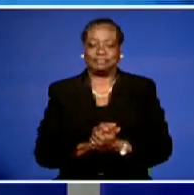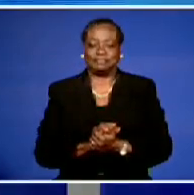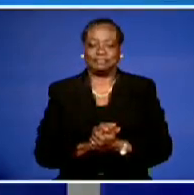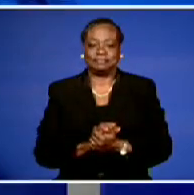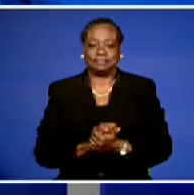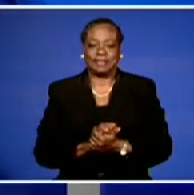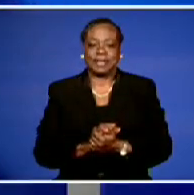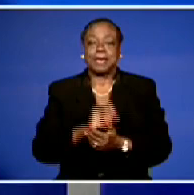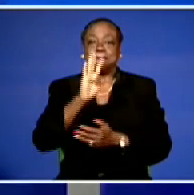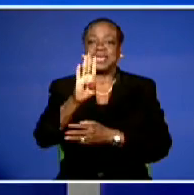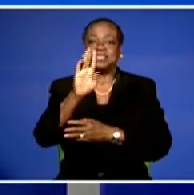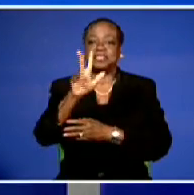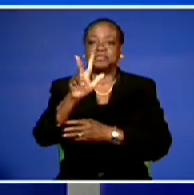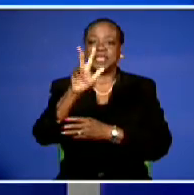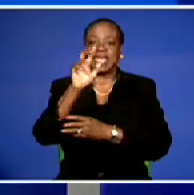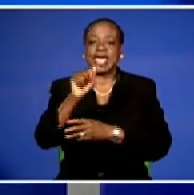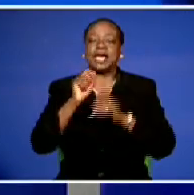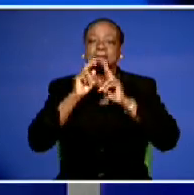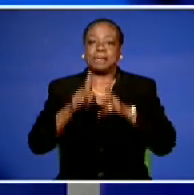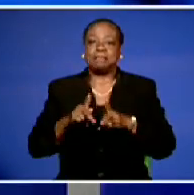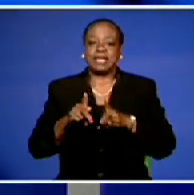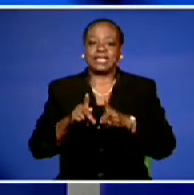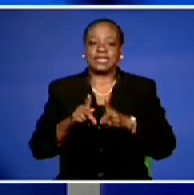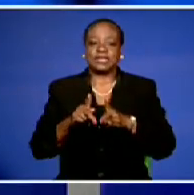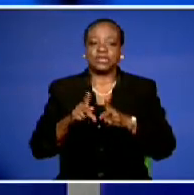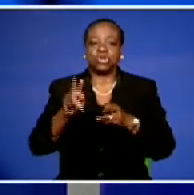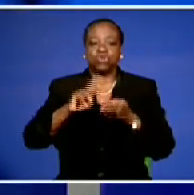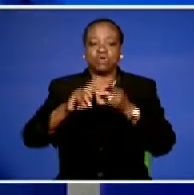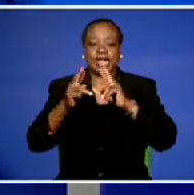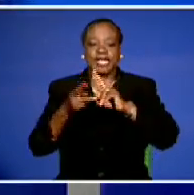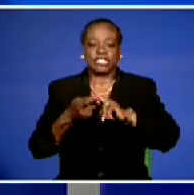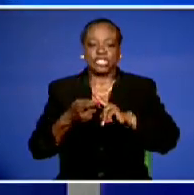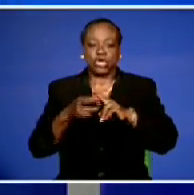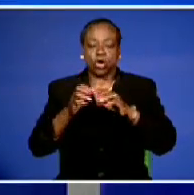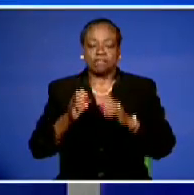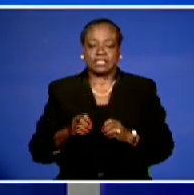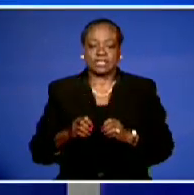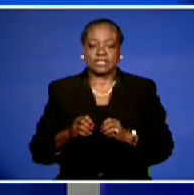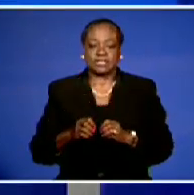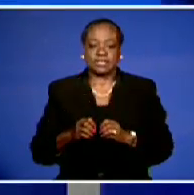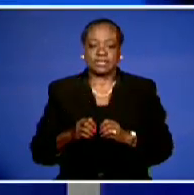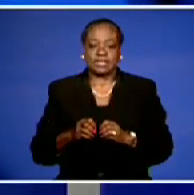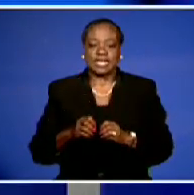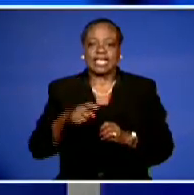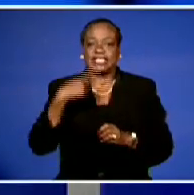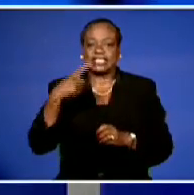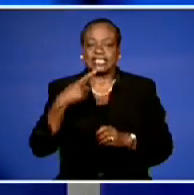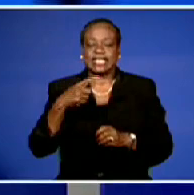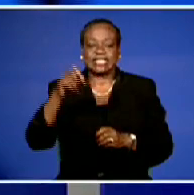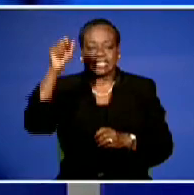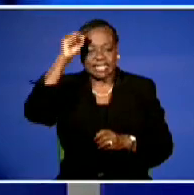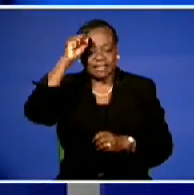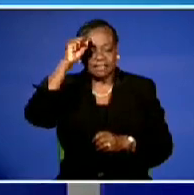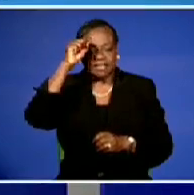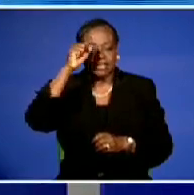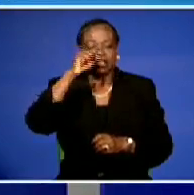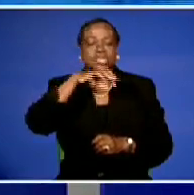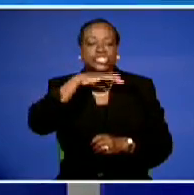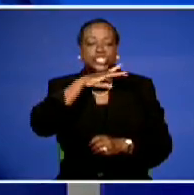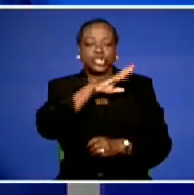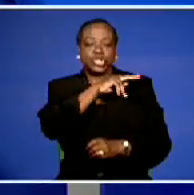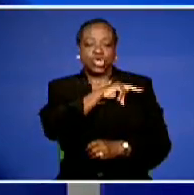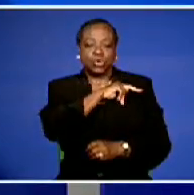here, B3A's Public Relations Officer Philip Gray wants to dispel the rumors going around on social media that Stephen Dirty Newbold was a part of